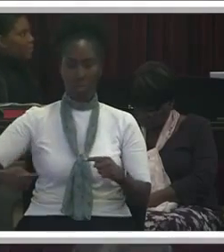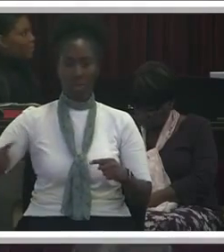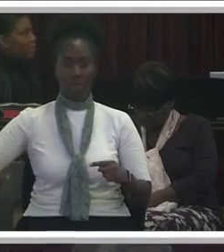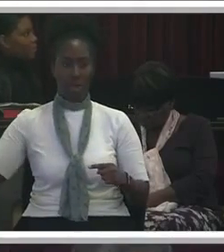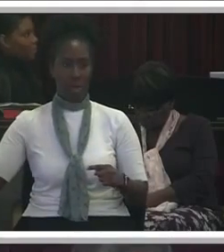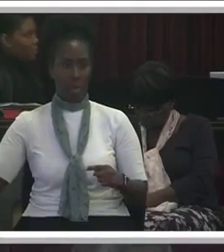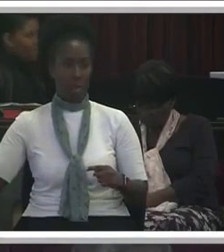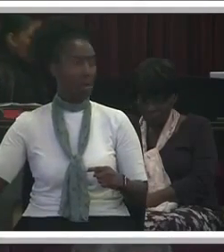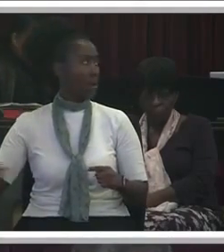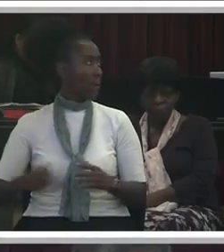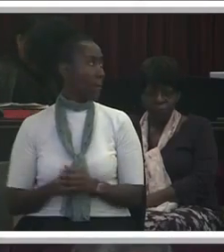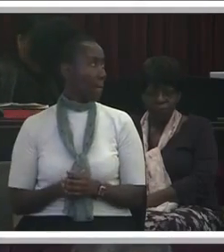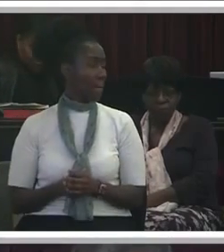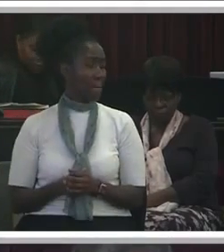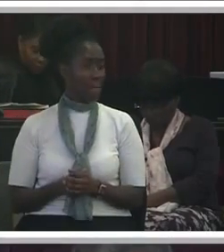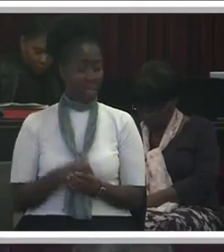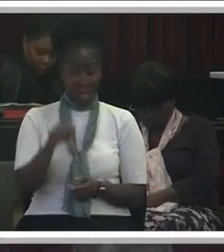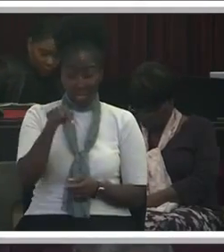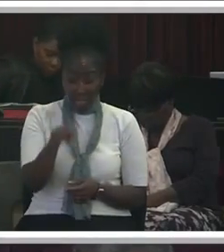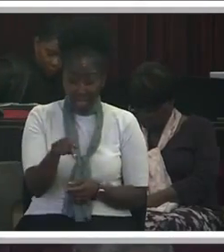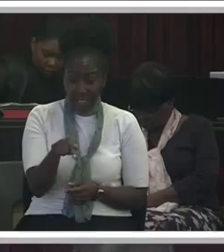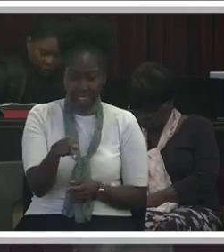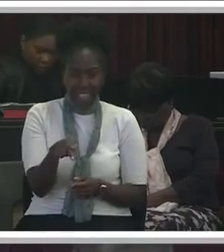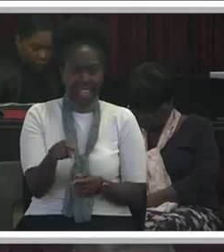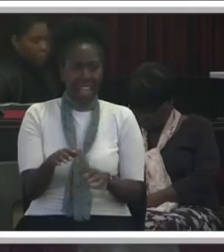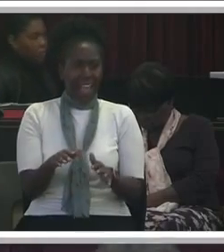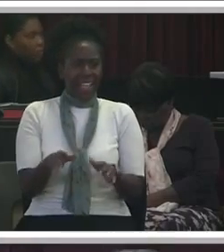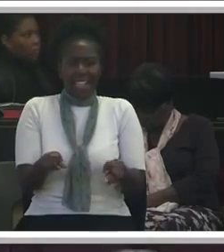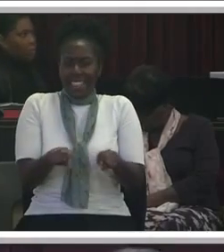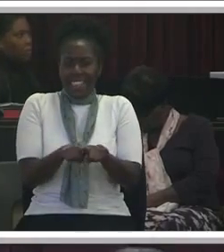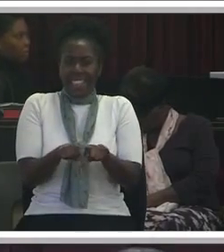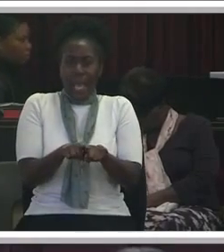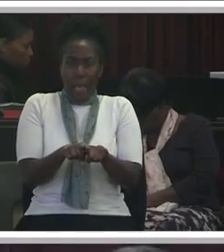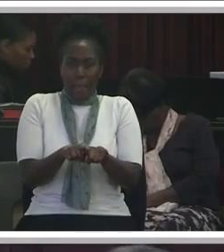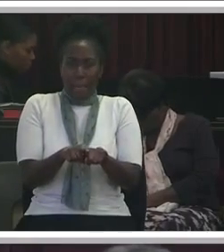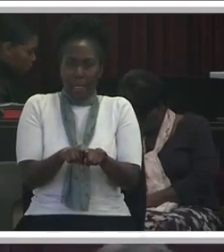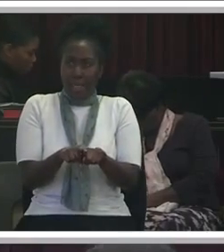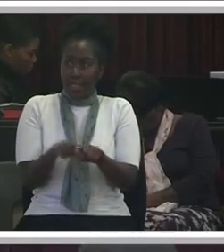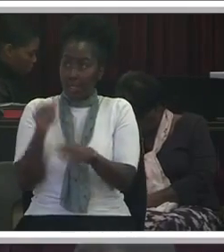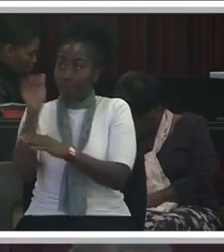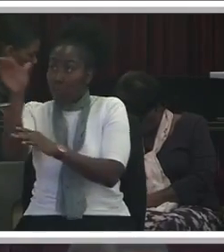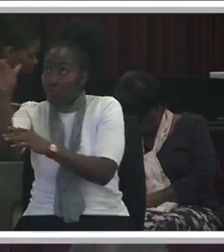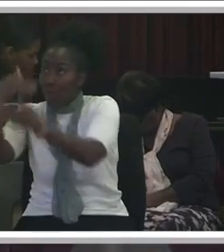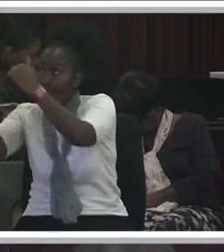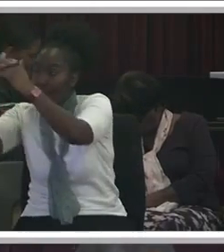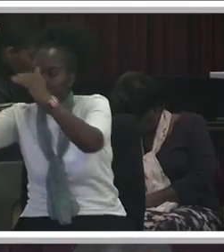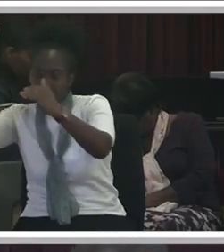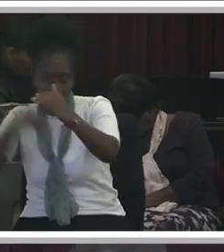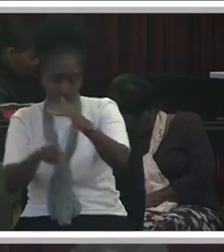This is a foretaste of what is to come and if you run from this, it means that you don't want to be with him